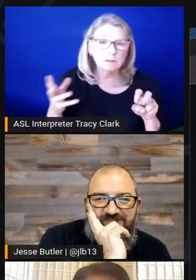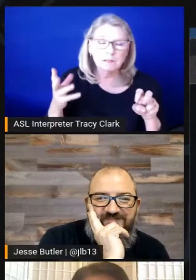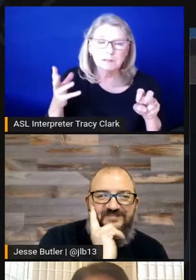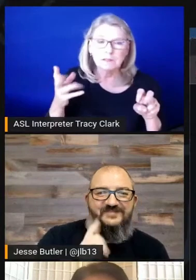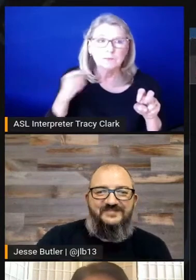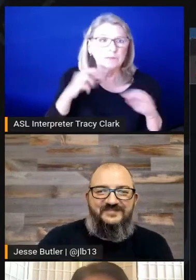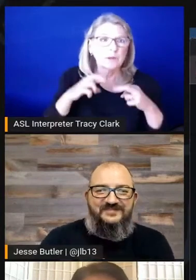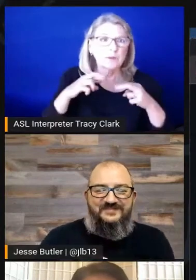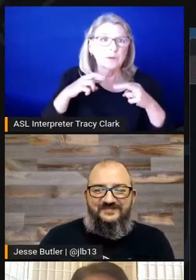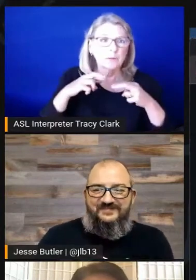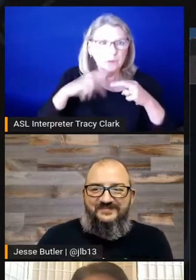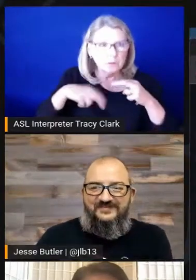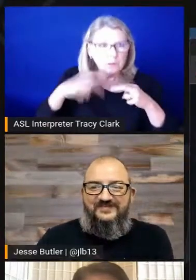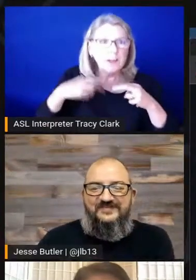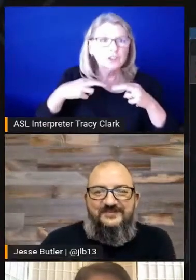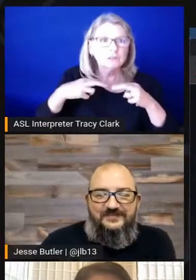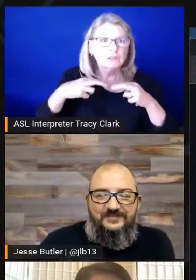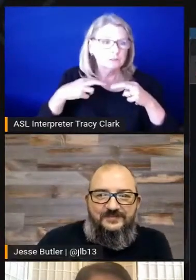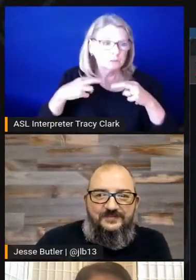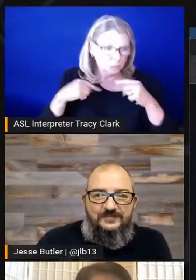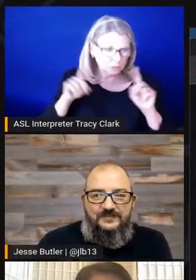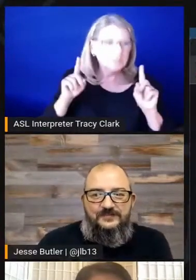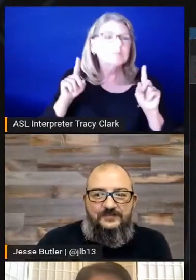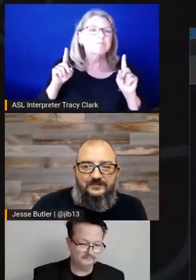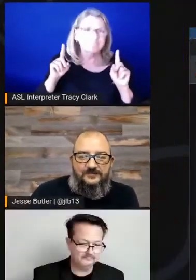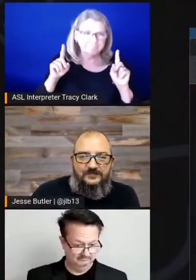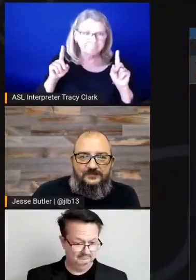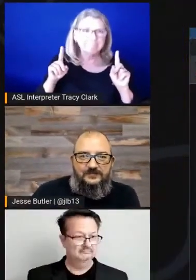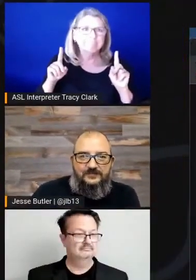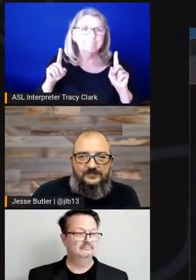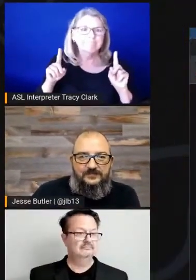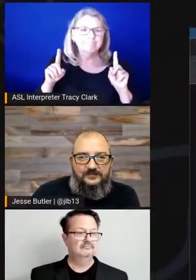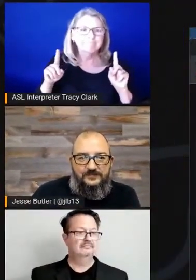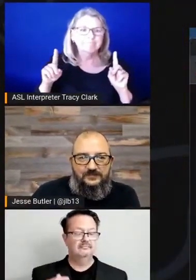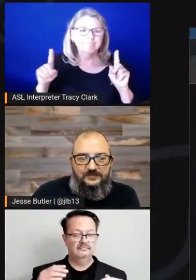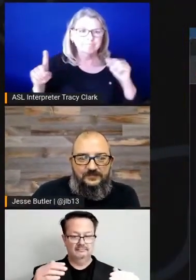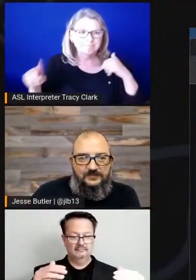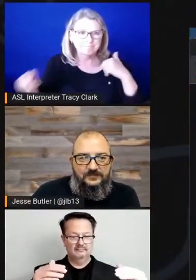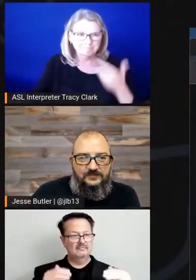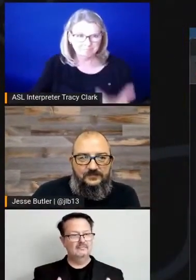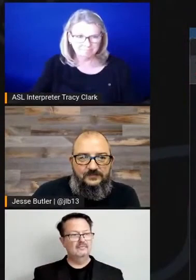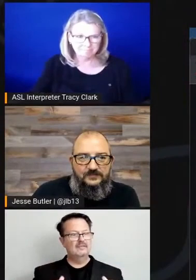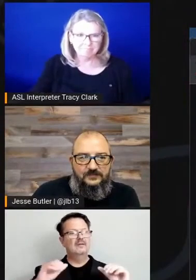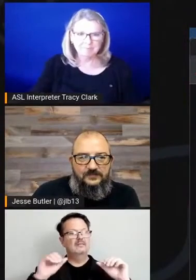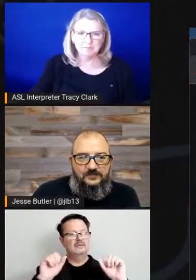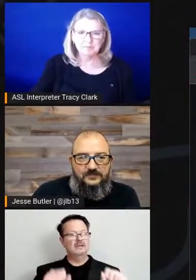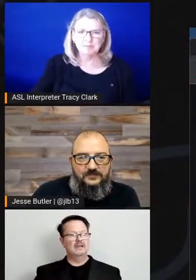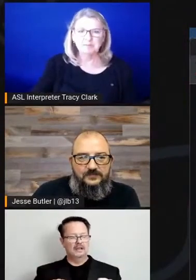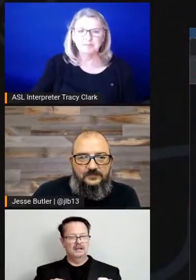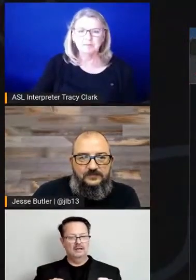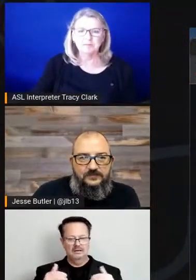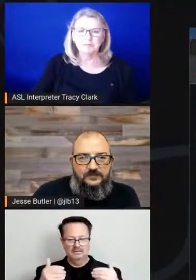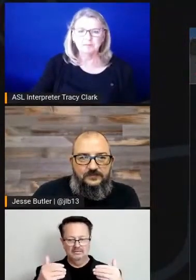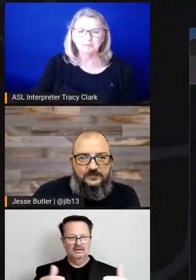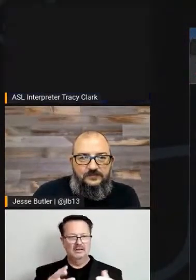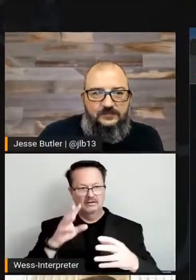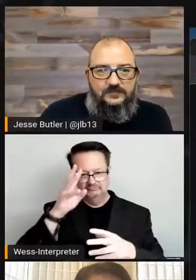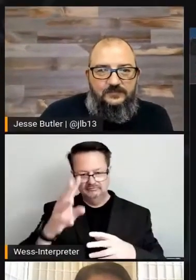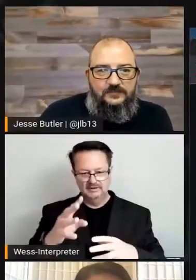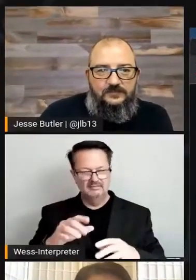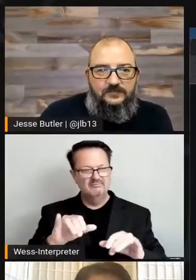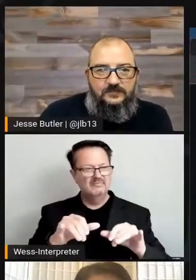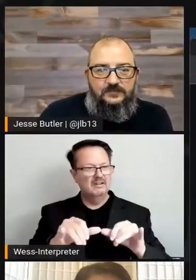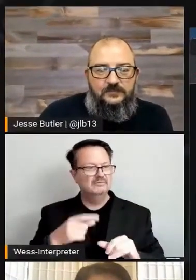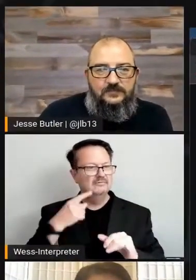works. And then here we can just query for different metrics. So say, for